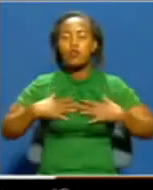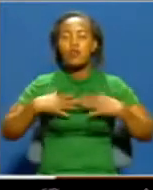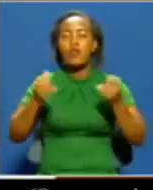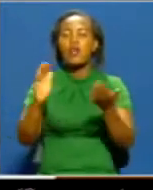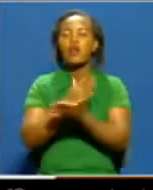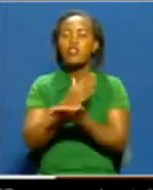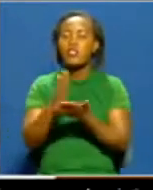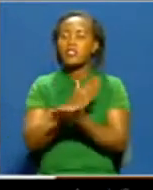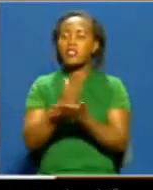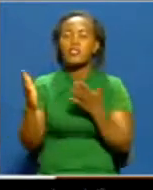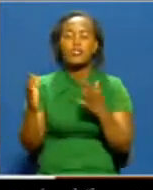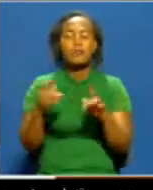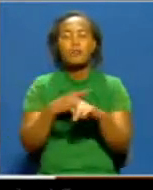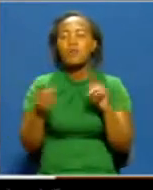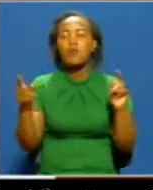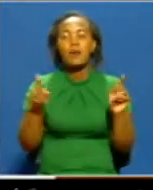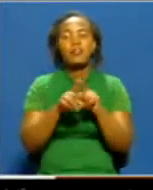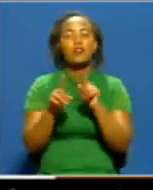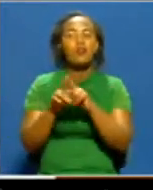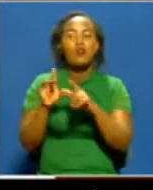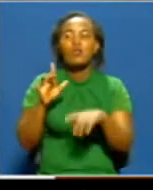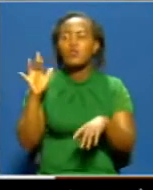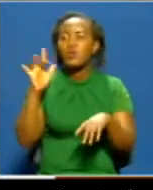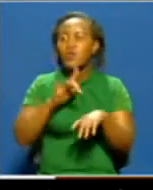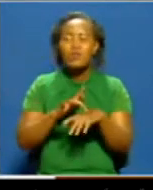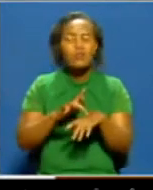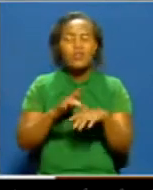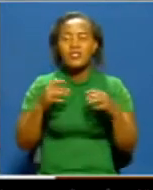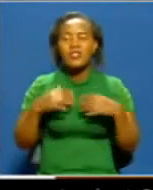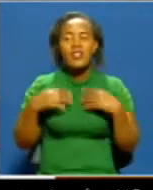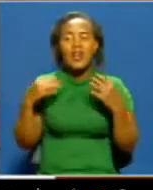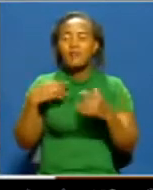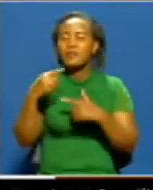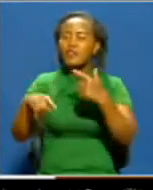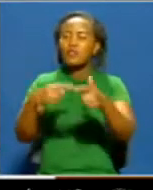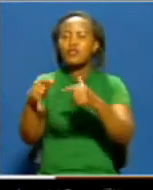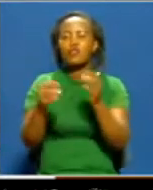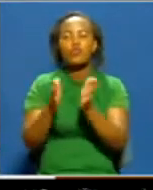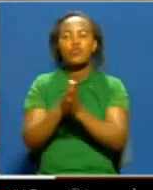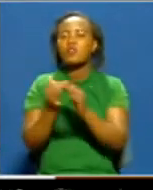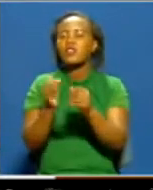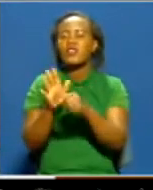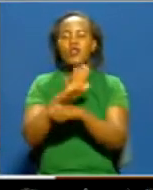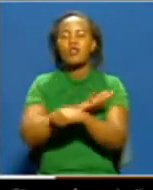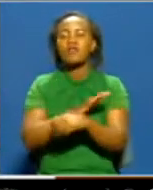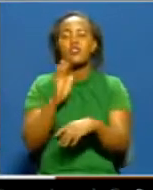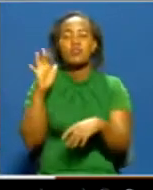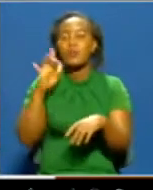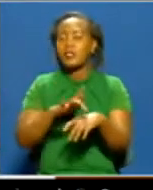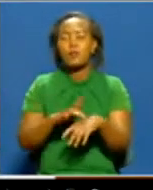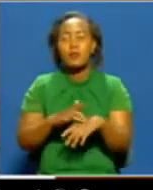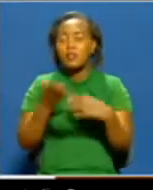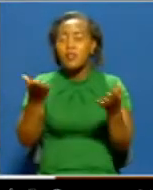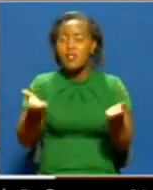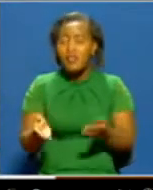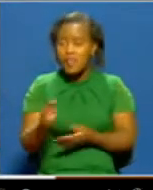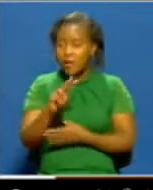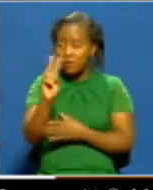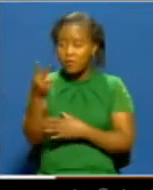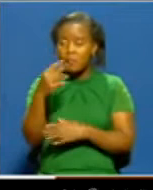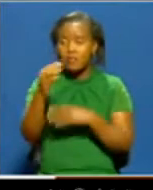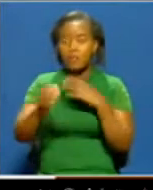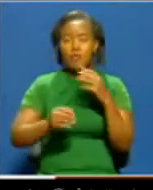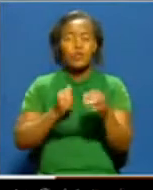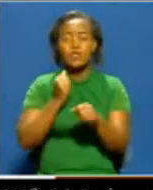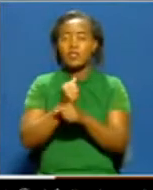the disruptions that had been occasioned by the COVID-19 pandemic, now on our second year into the pandemic. So what